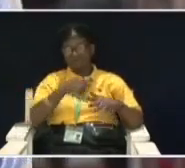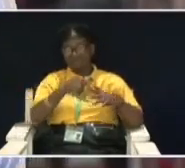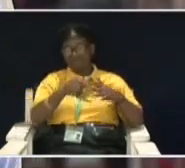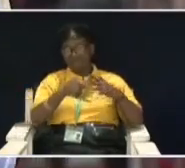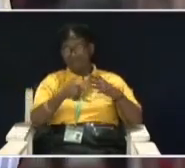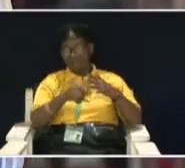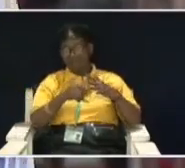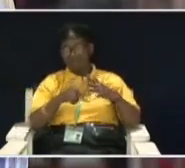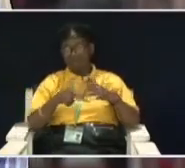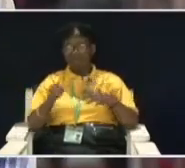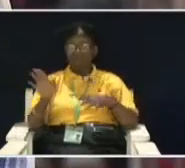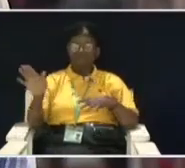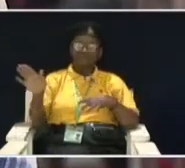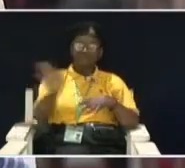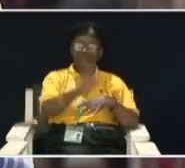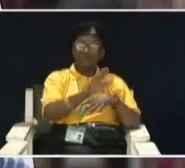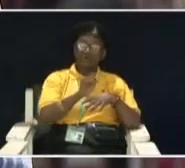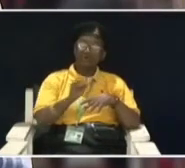thanking God that